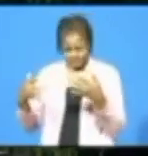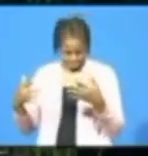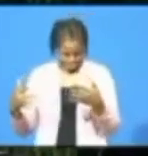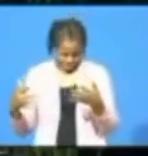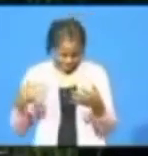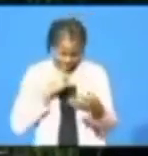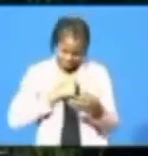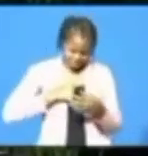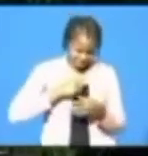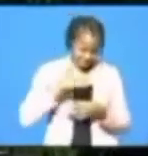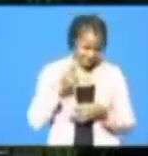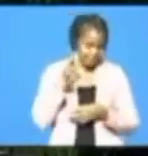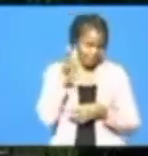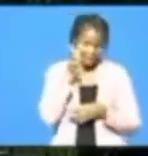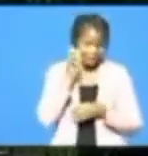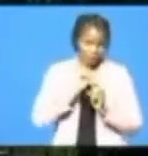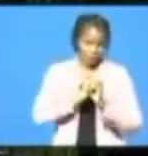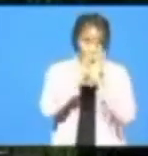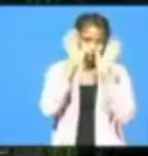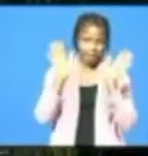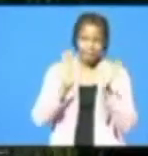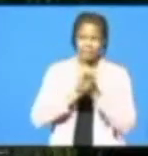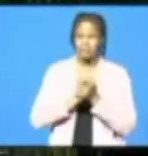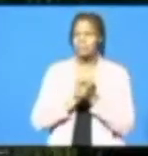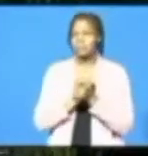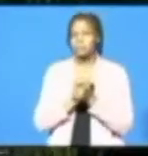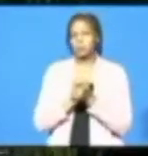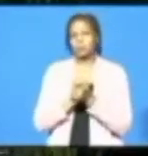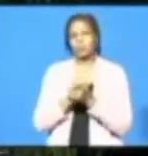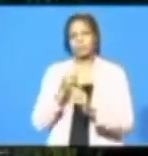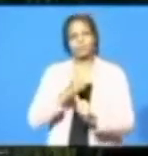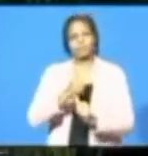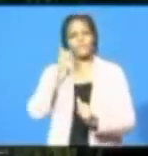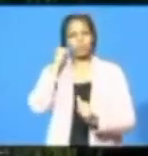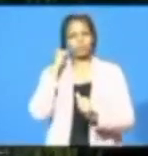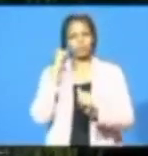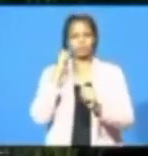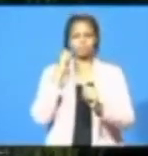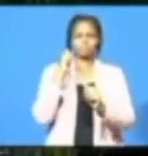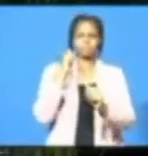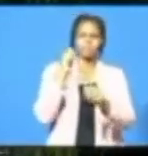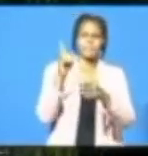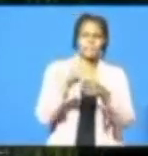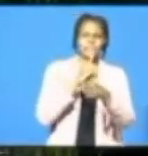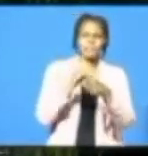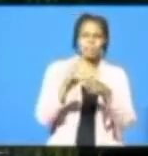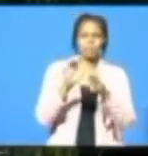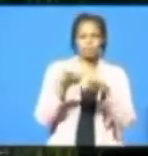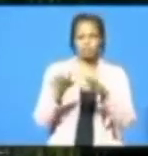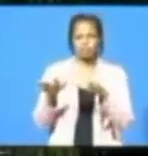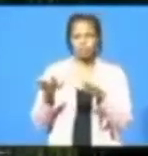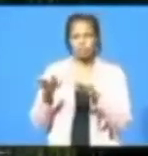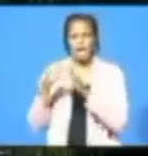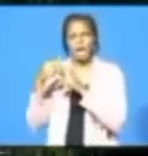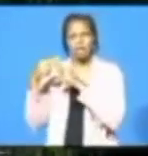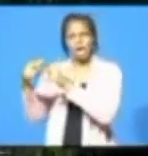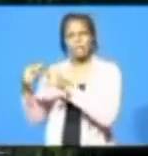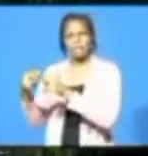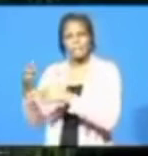have neglected the discipline of our children and called it building